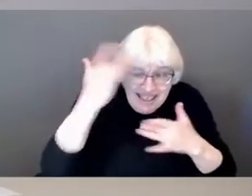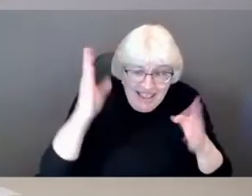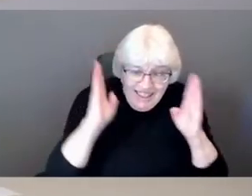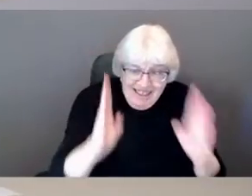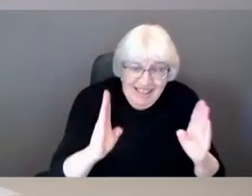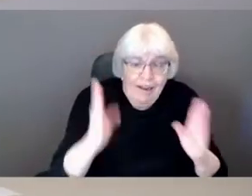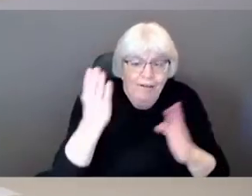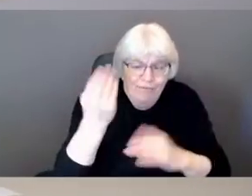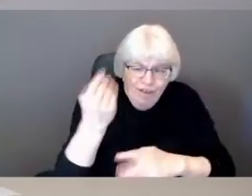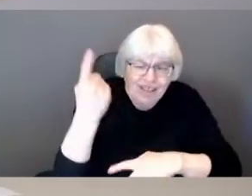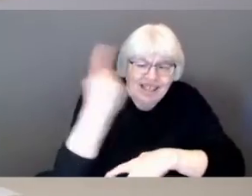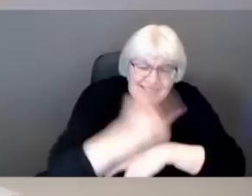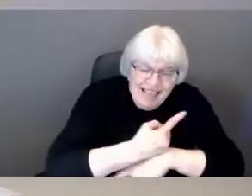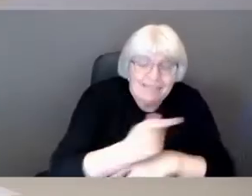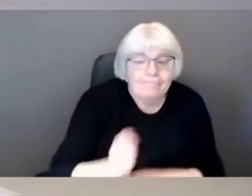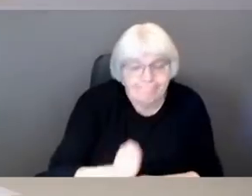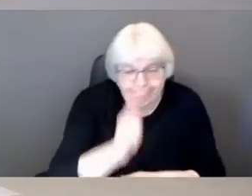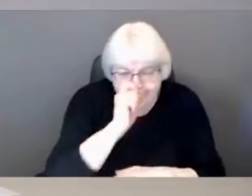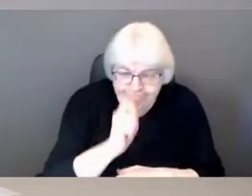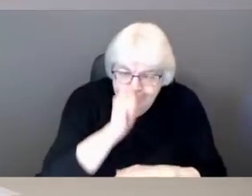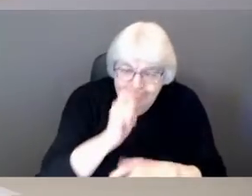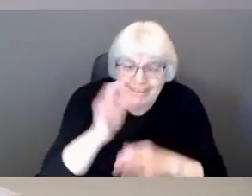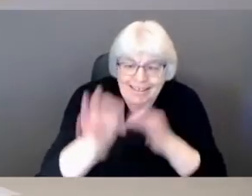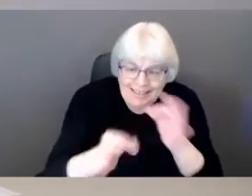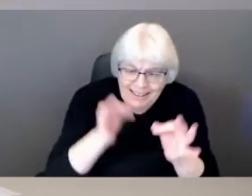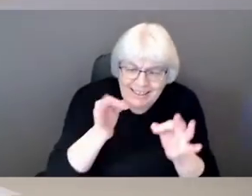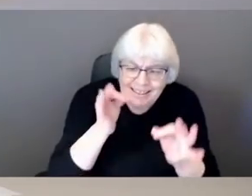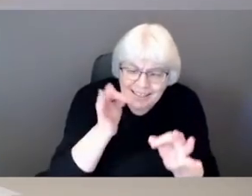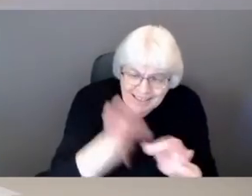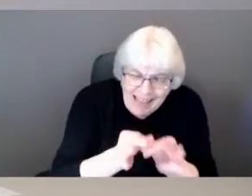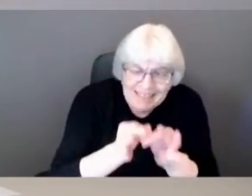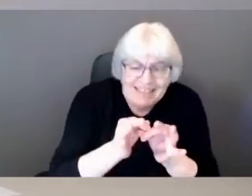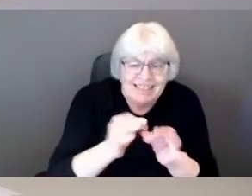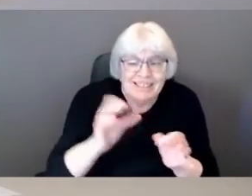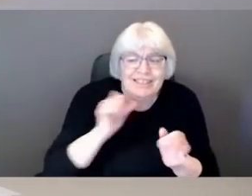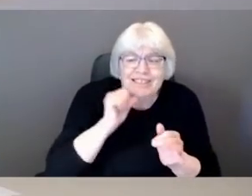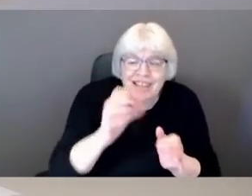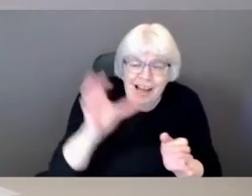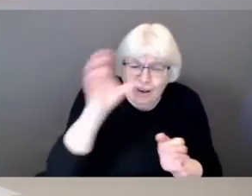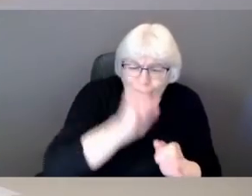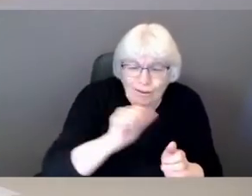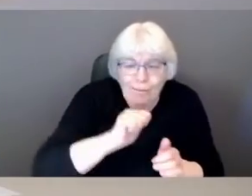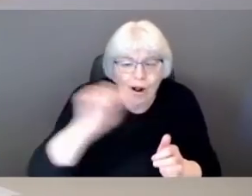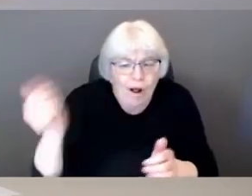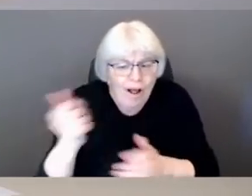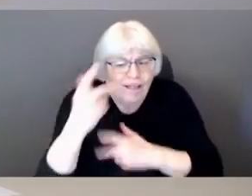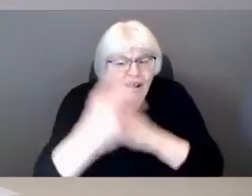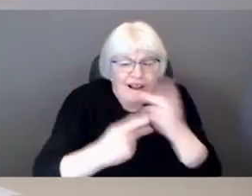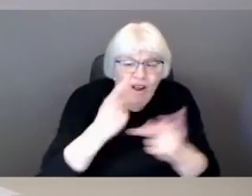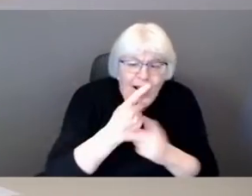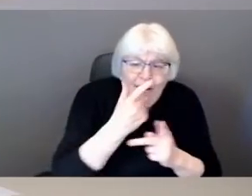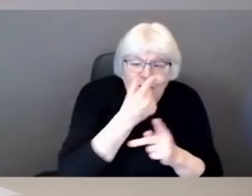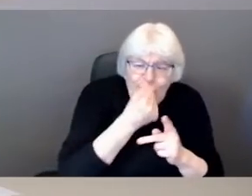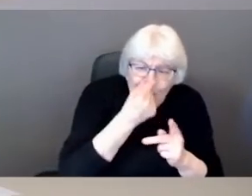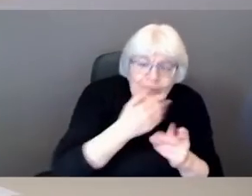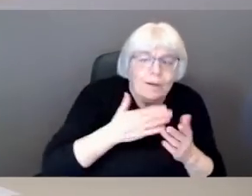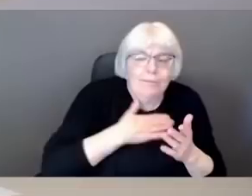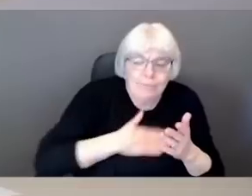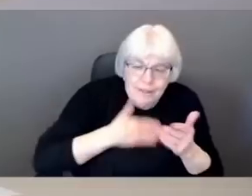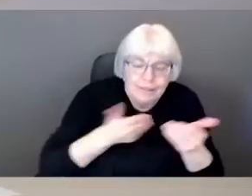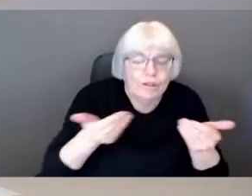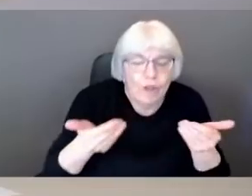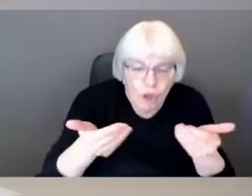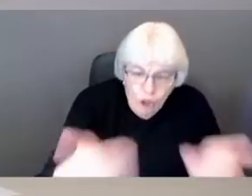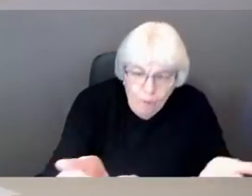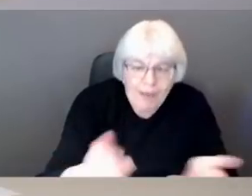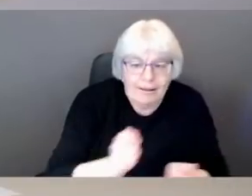assume it's another kind of cold that your kids have or something like that.